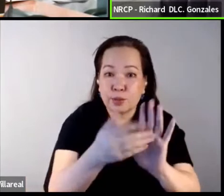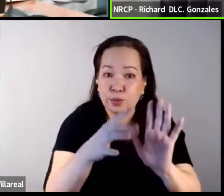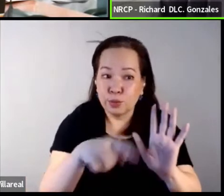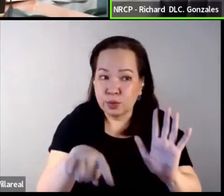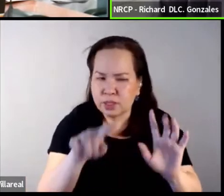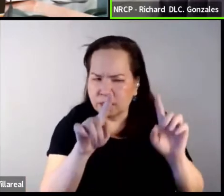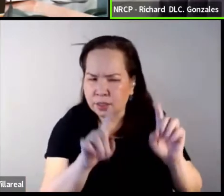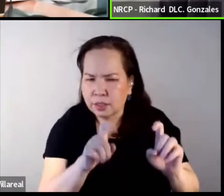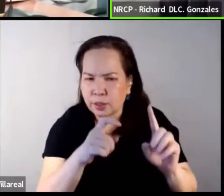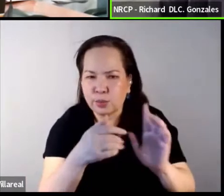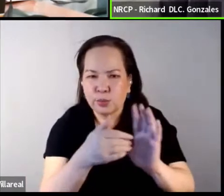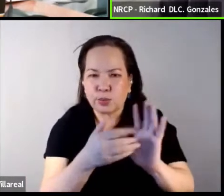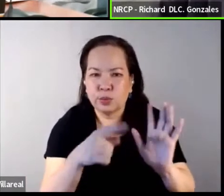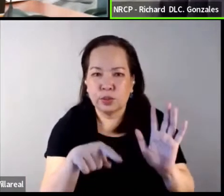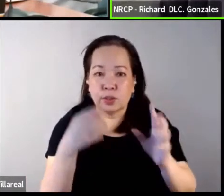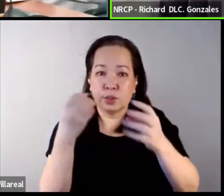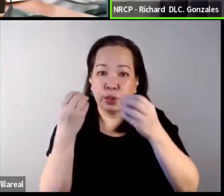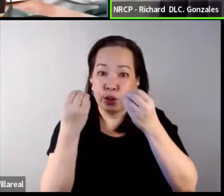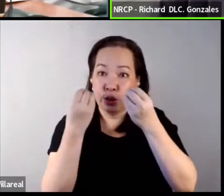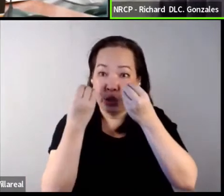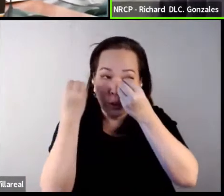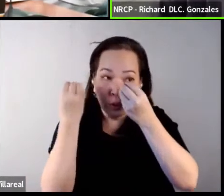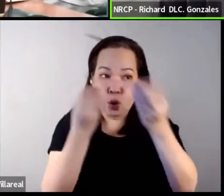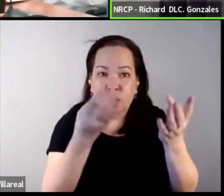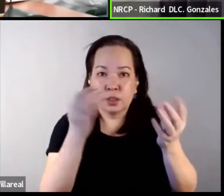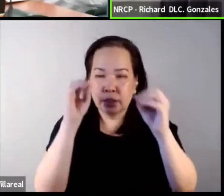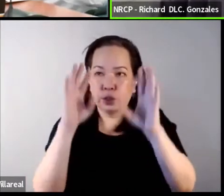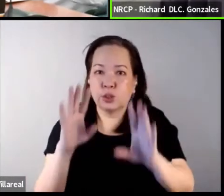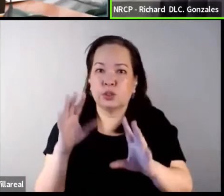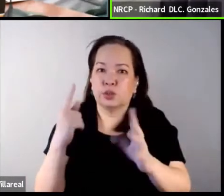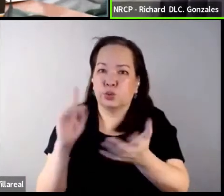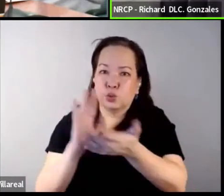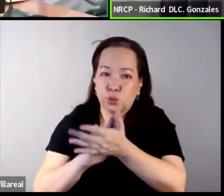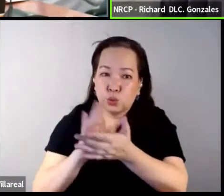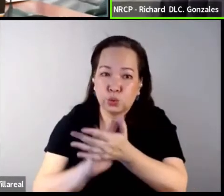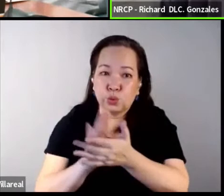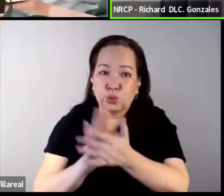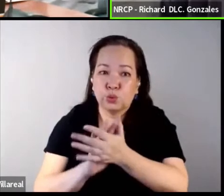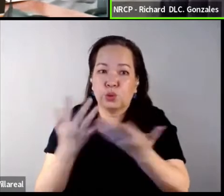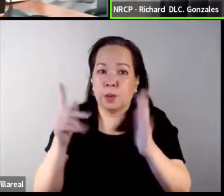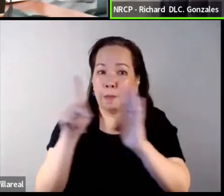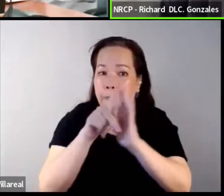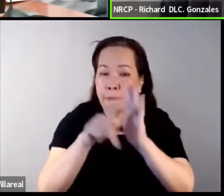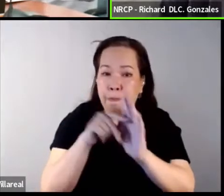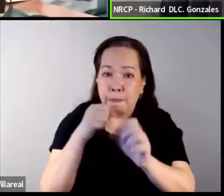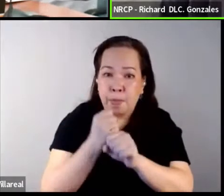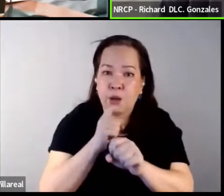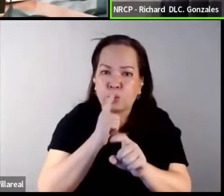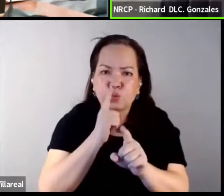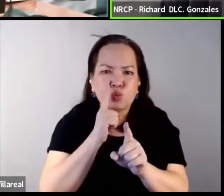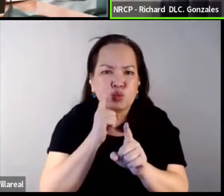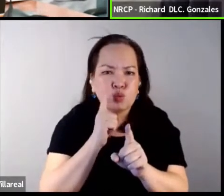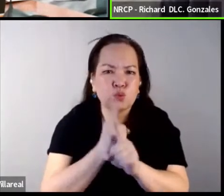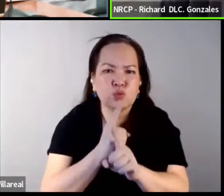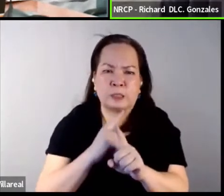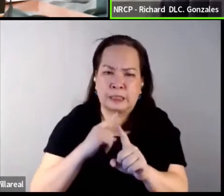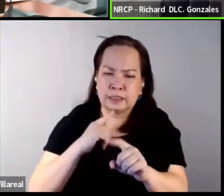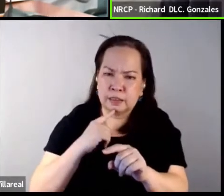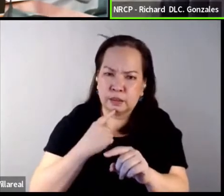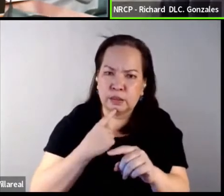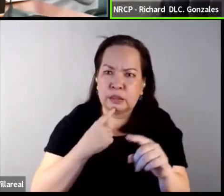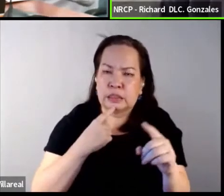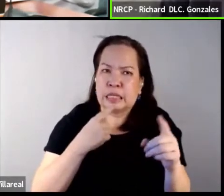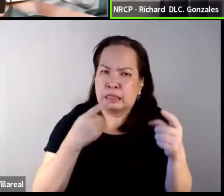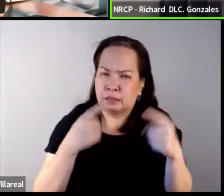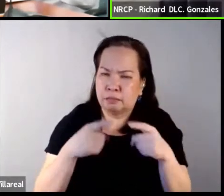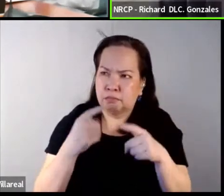testing students to inform teachers, schools, and educational policymakers about the seriousness and gravity of learning